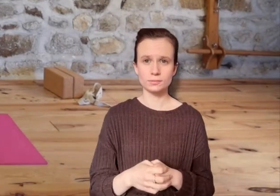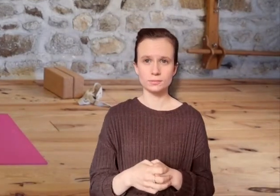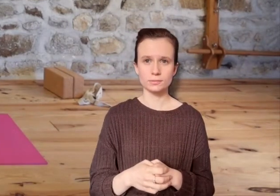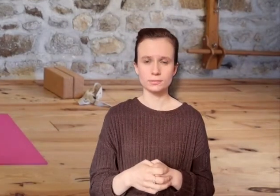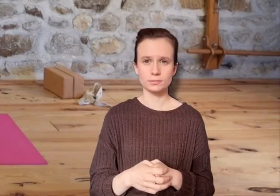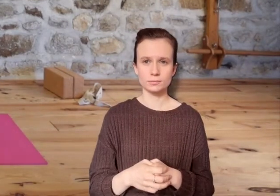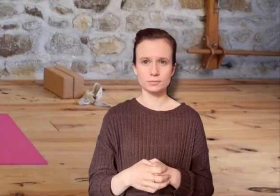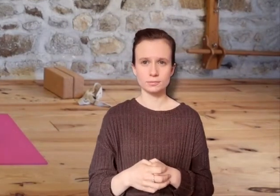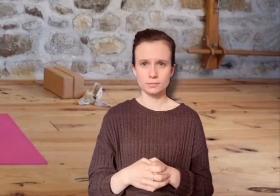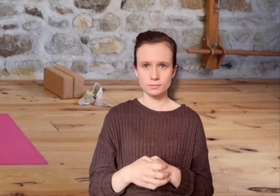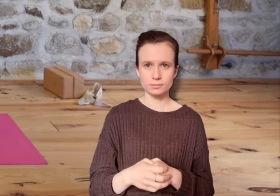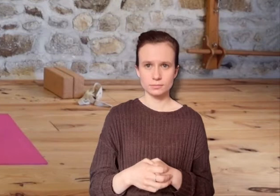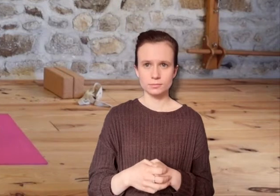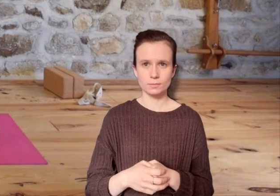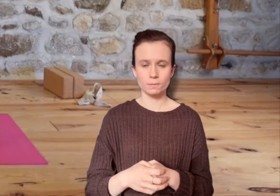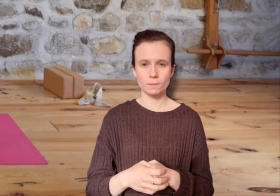From there,